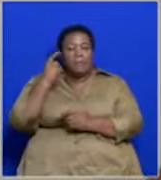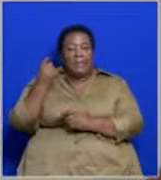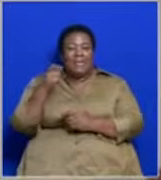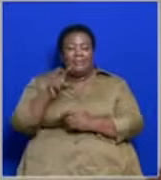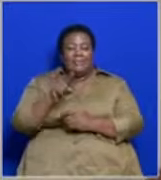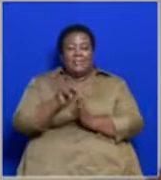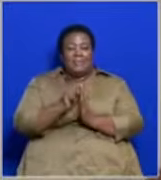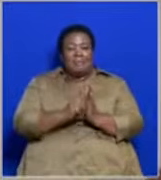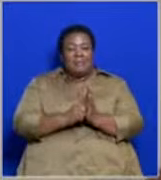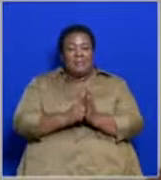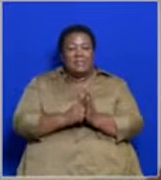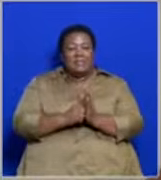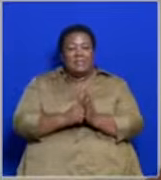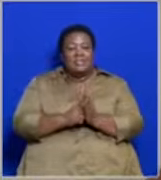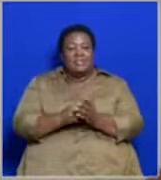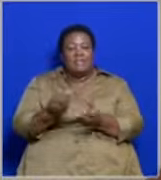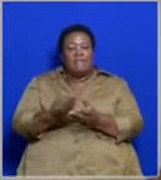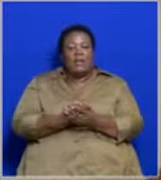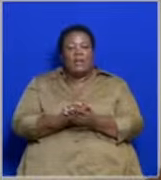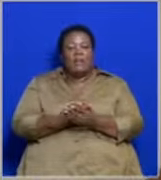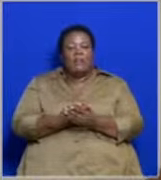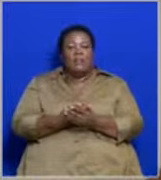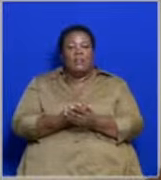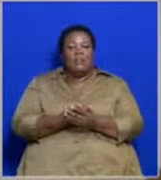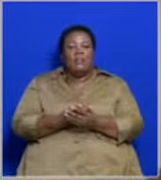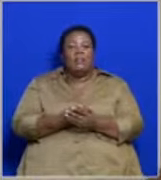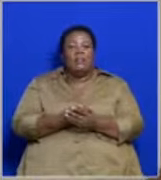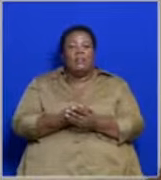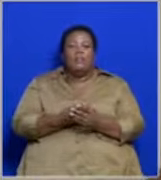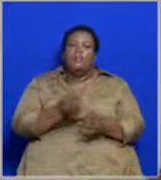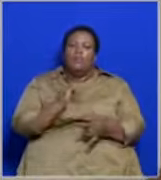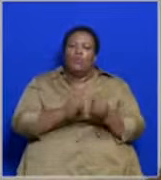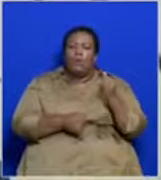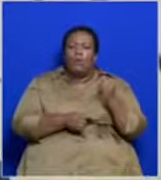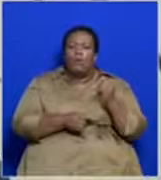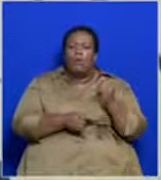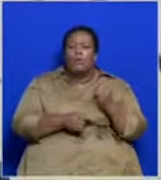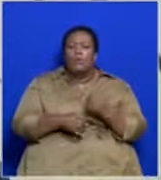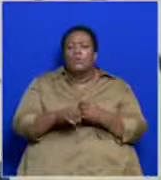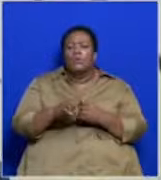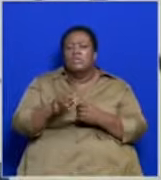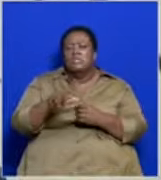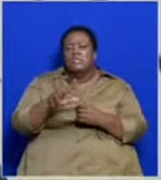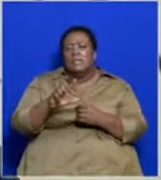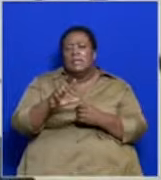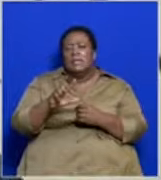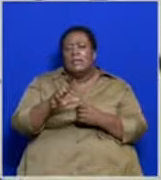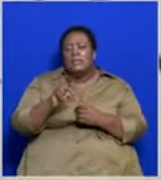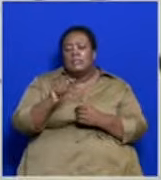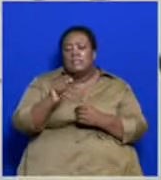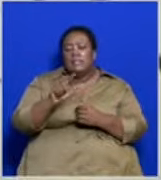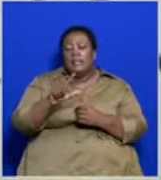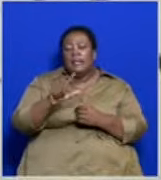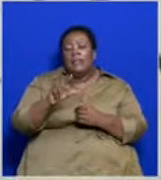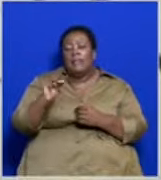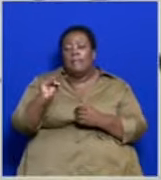misfiled under TLM2, and I was suggesting that we take it out and take it to TLM1, because it is in